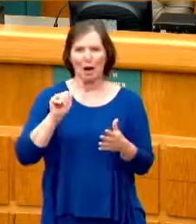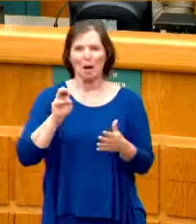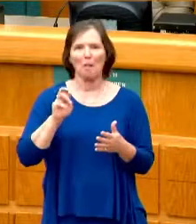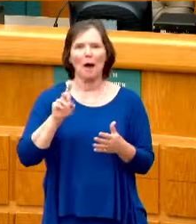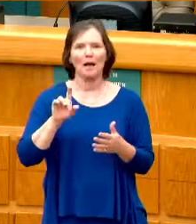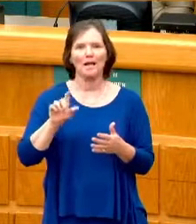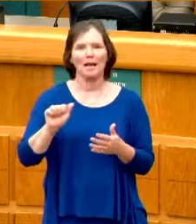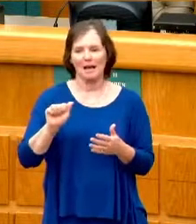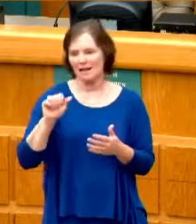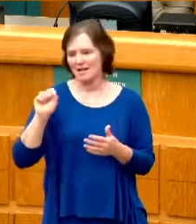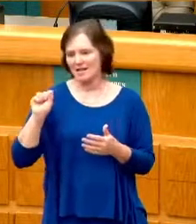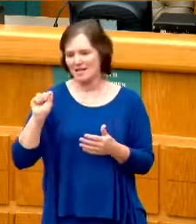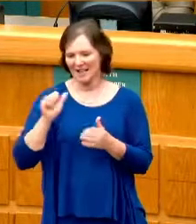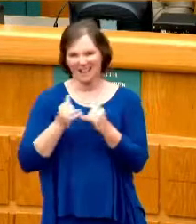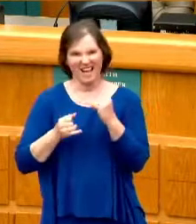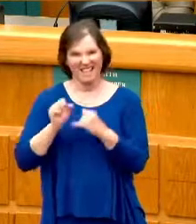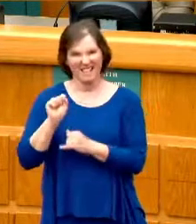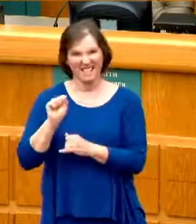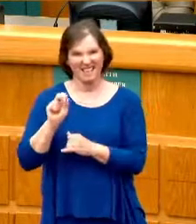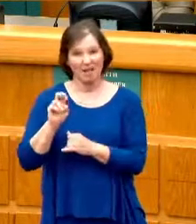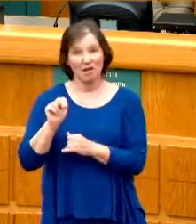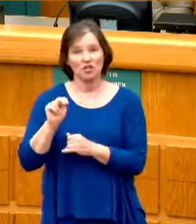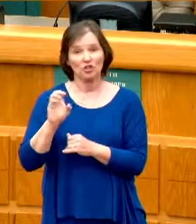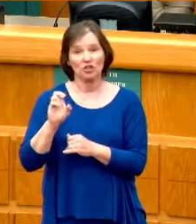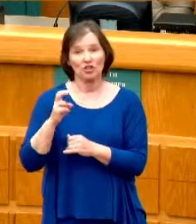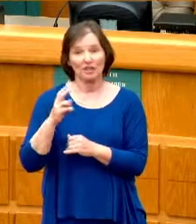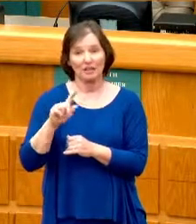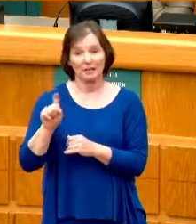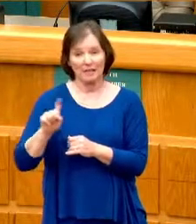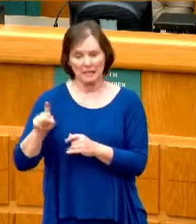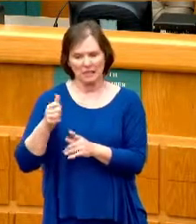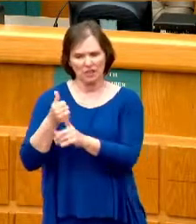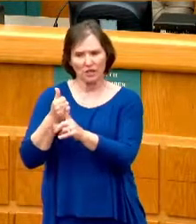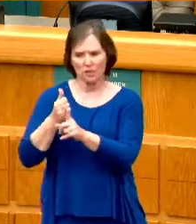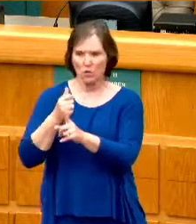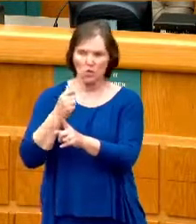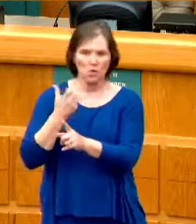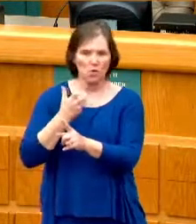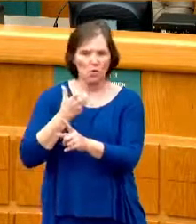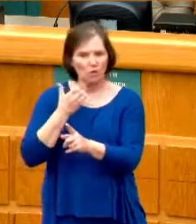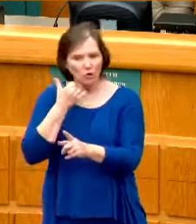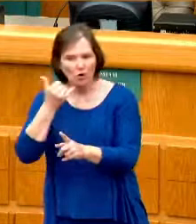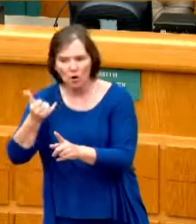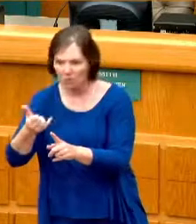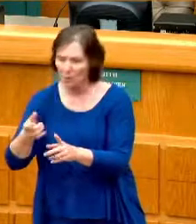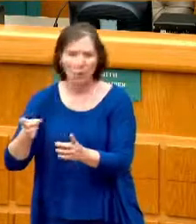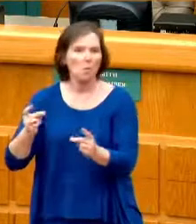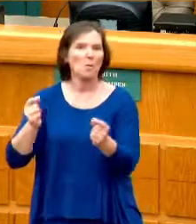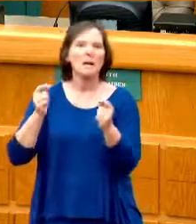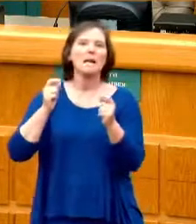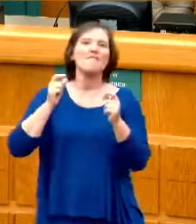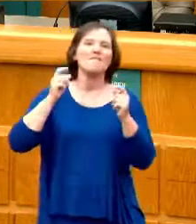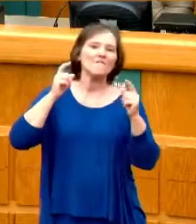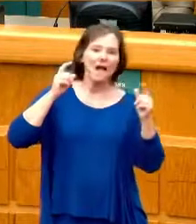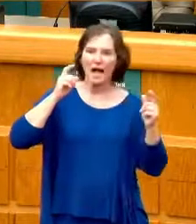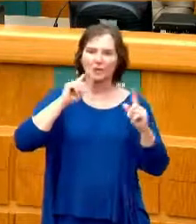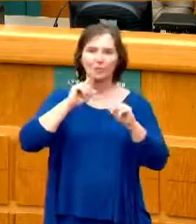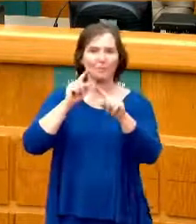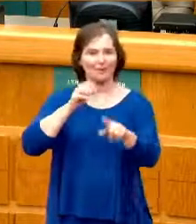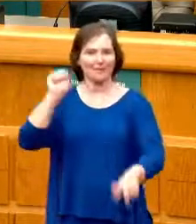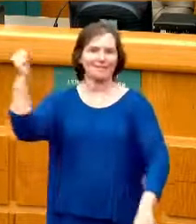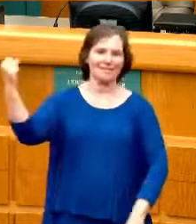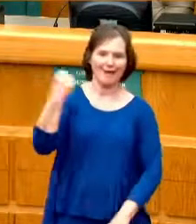called. And so it's a place that most of us might go